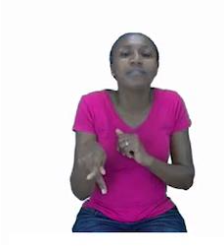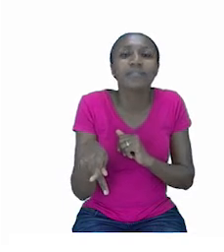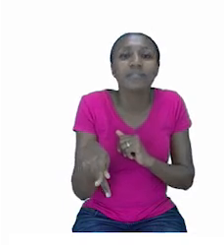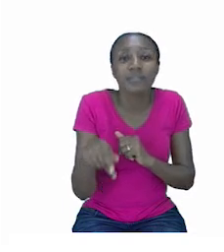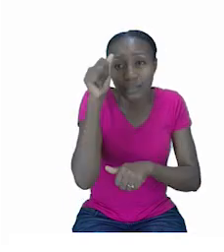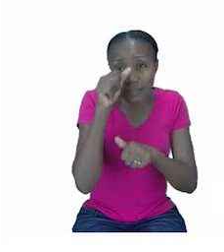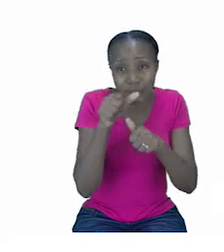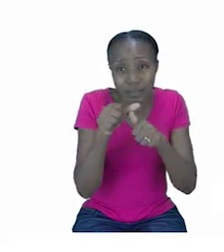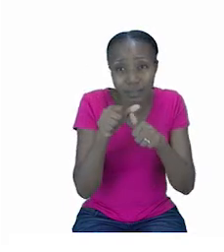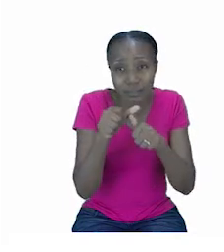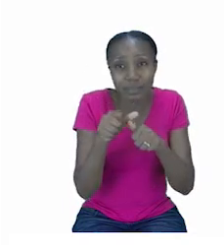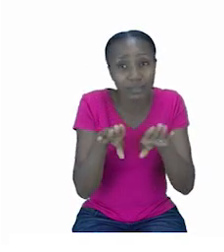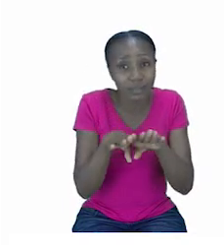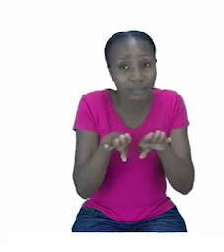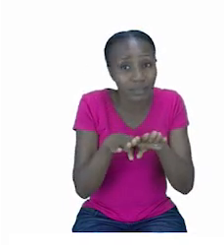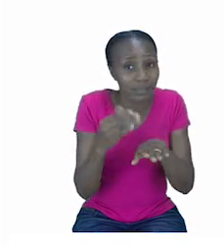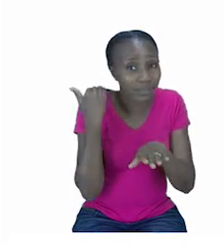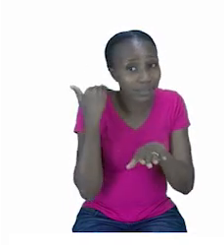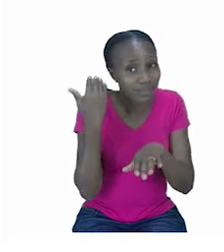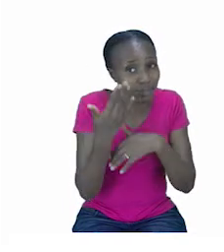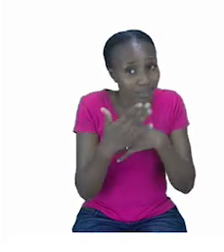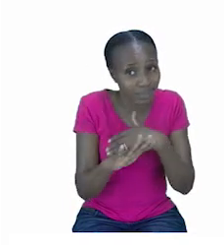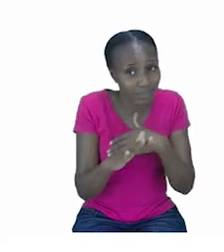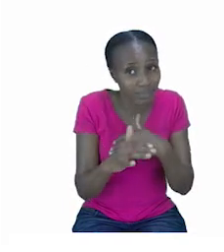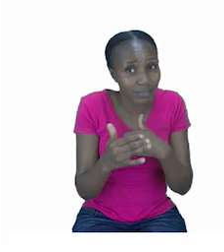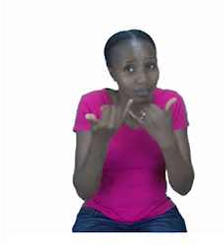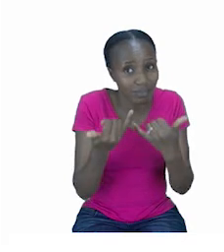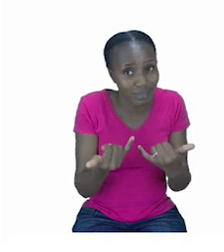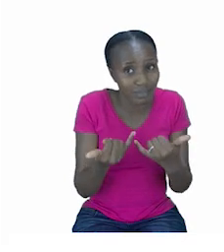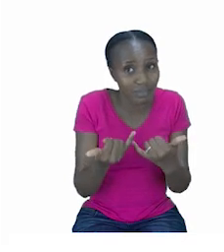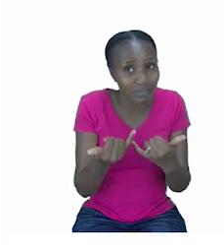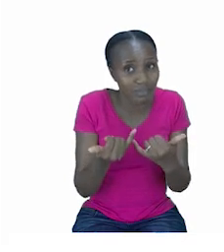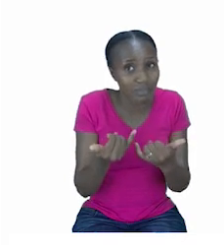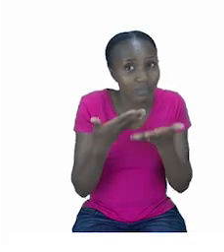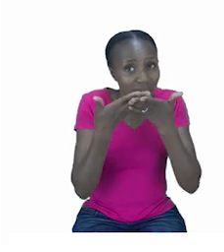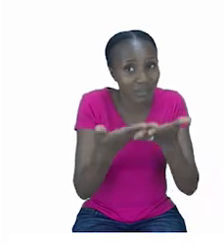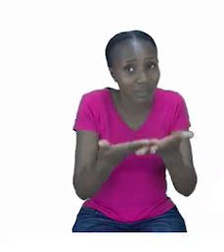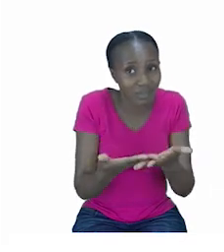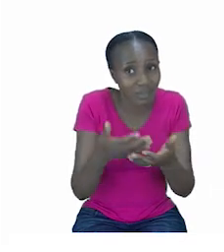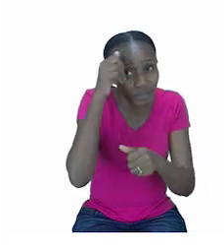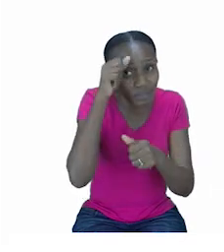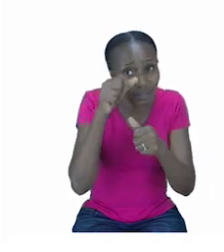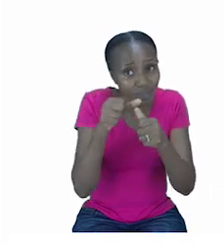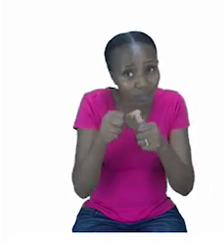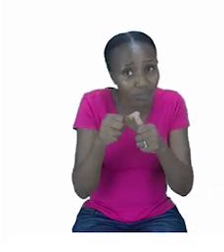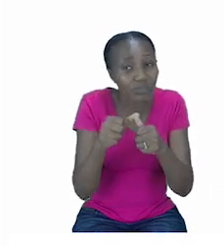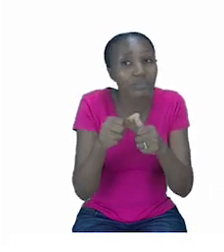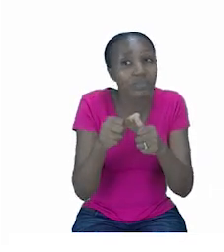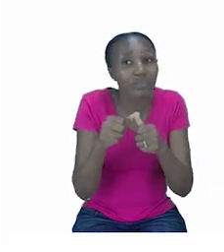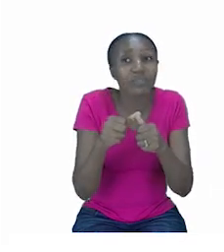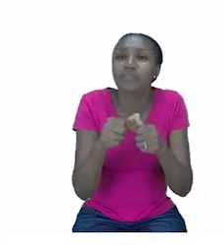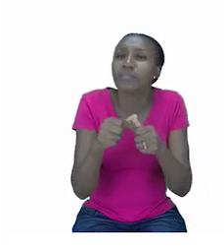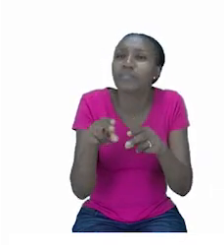one before, so I would like to remind you about the rules as to when we